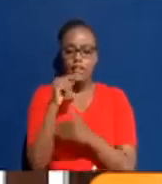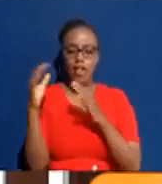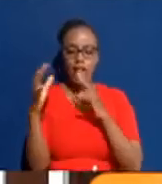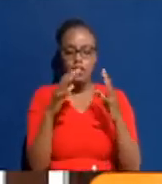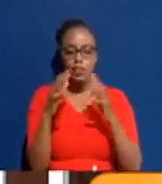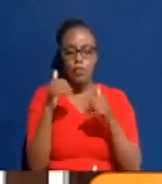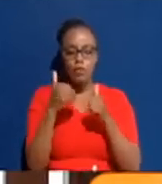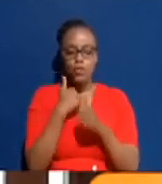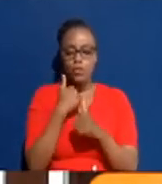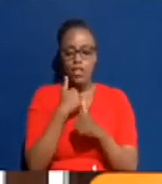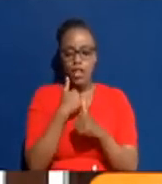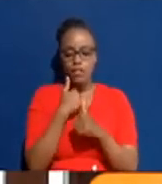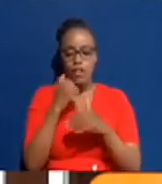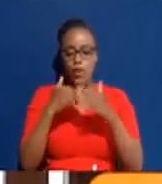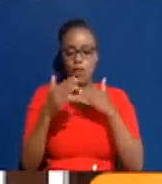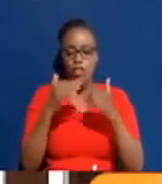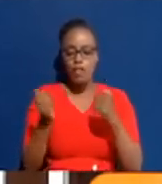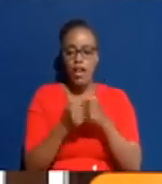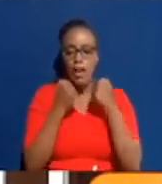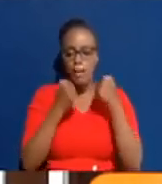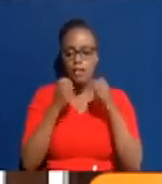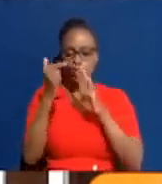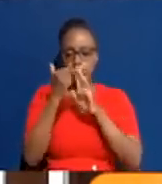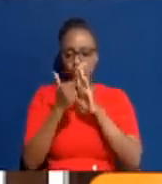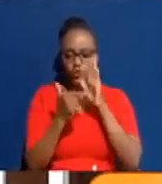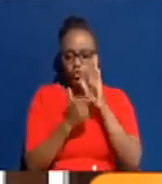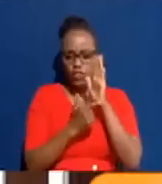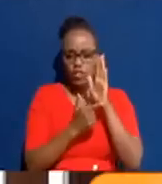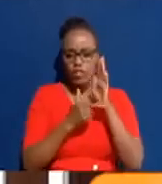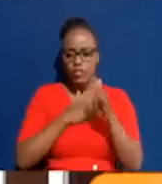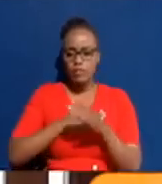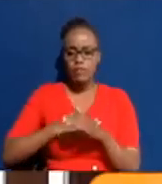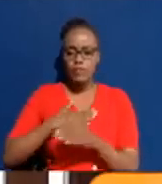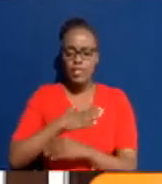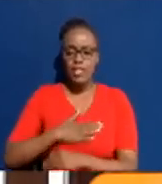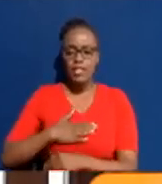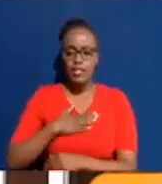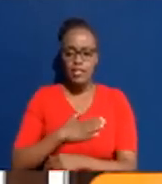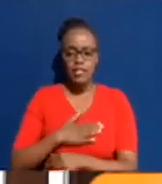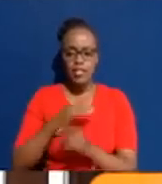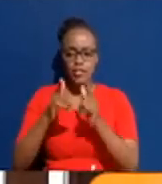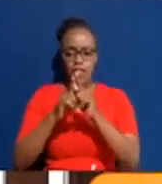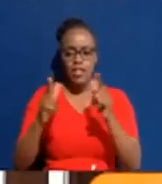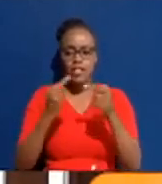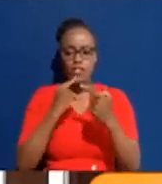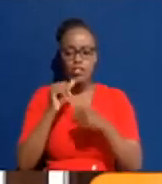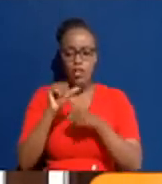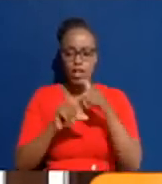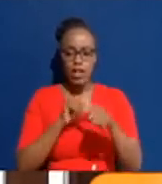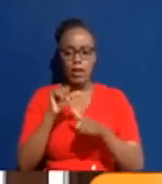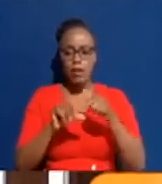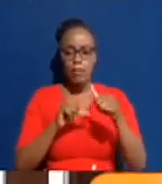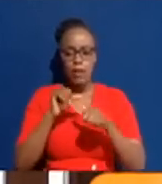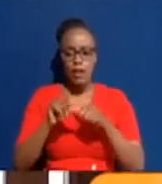arguments about what happened to so-and-so and so-and-so. Please, let us talk about a